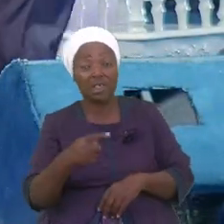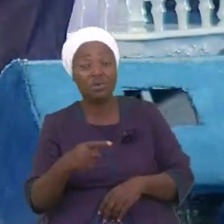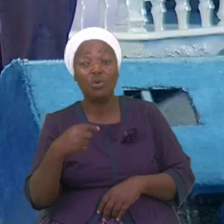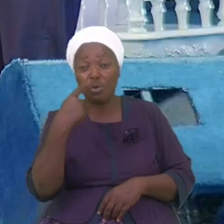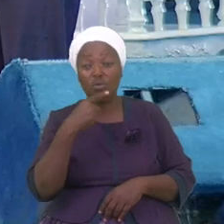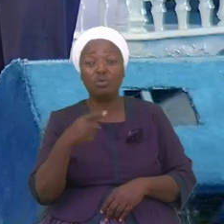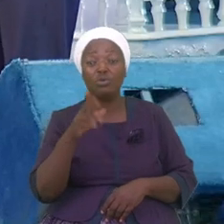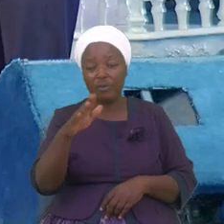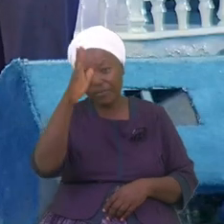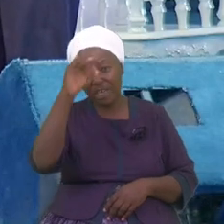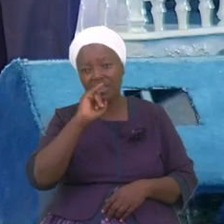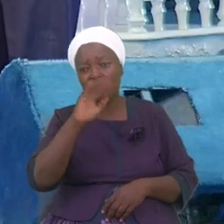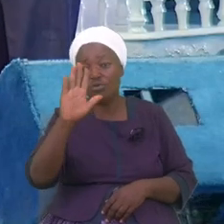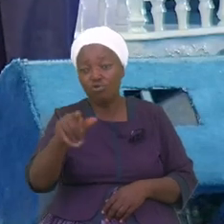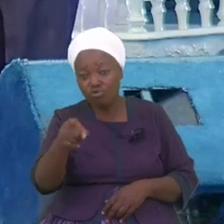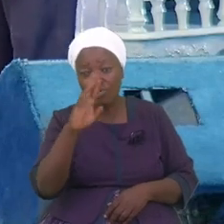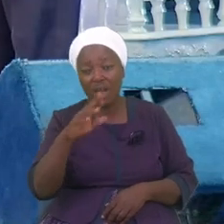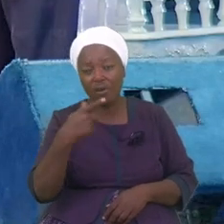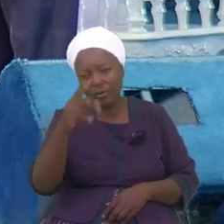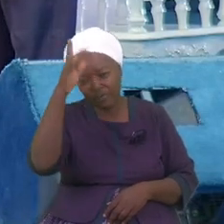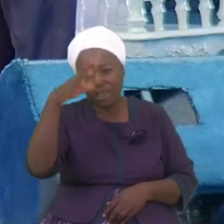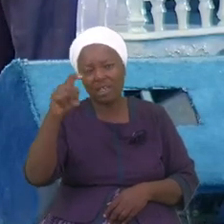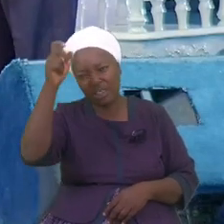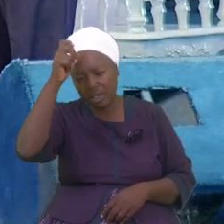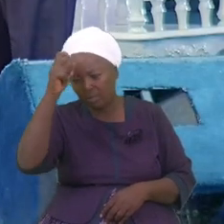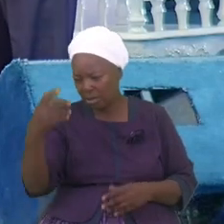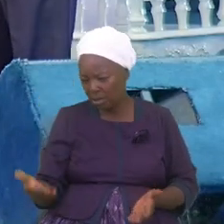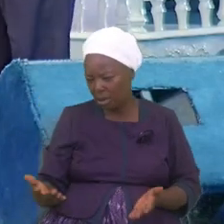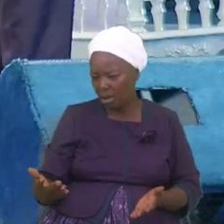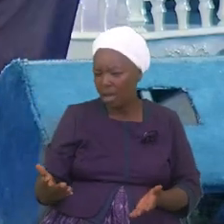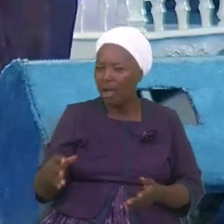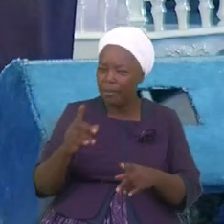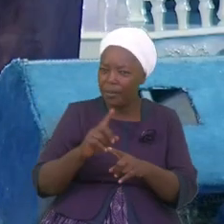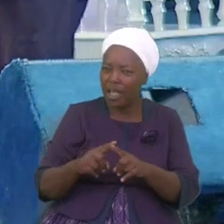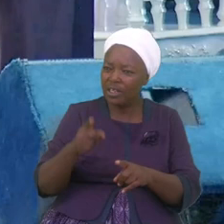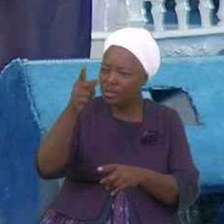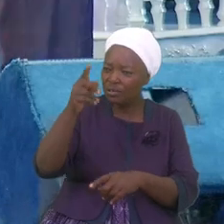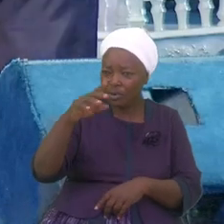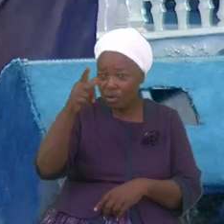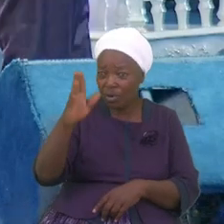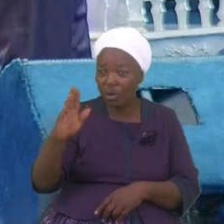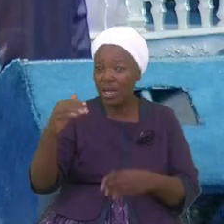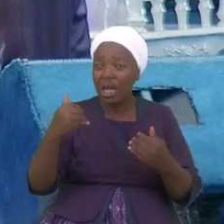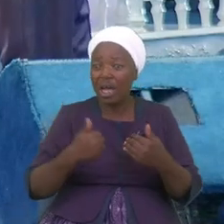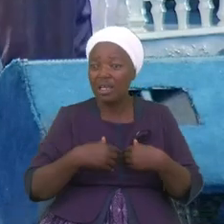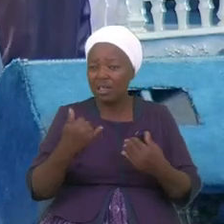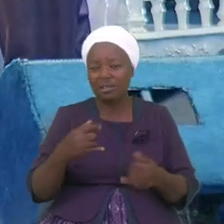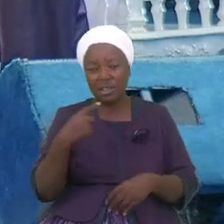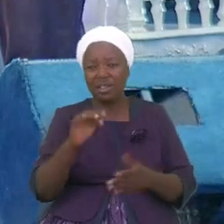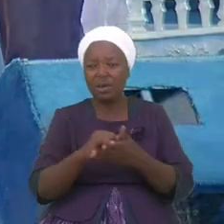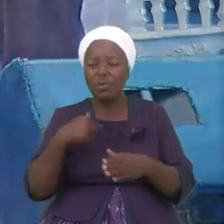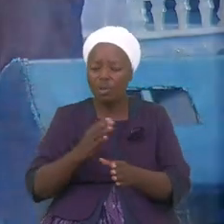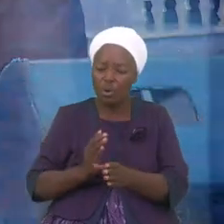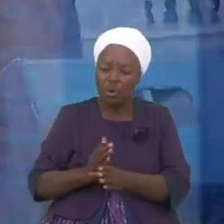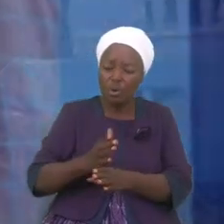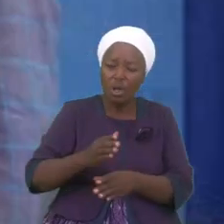the devil. Well, God has now sent him that we will cross over from being children